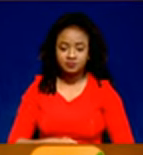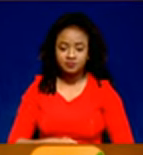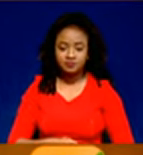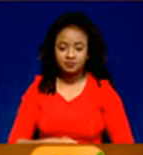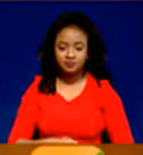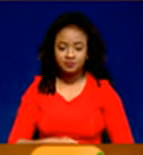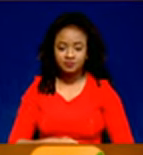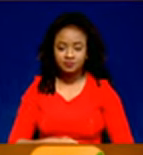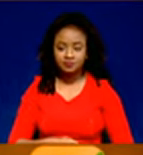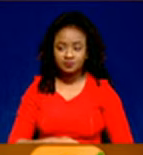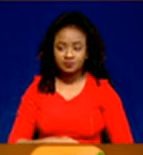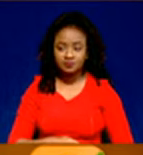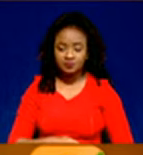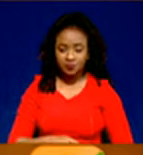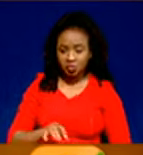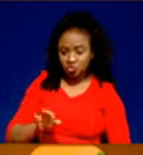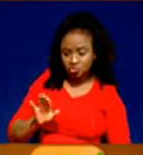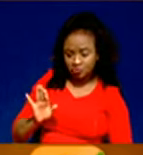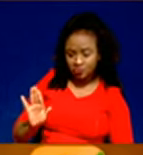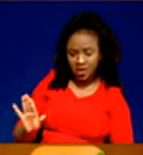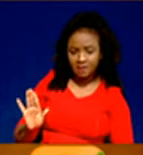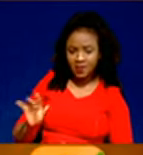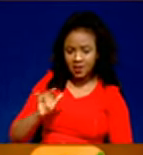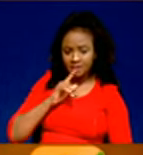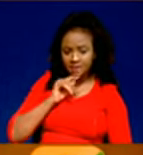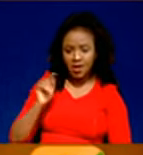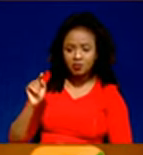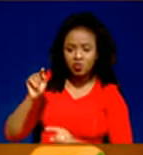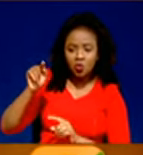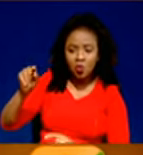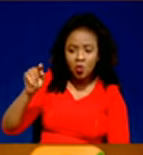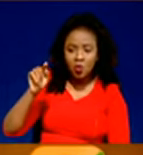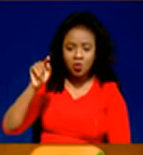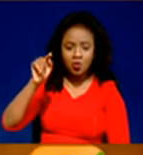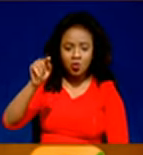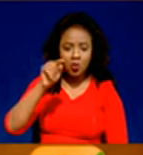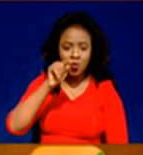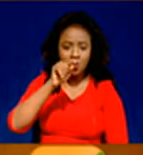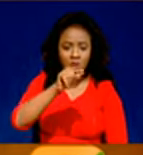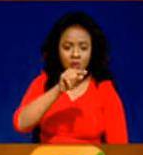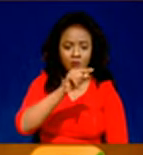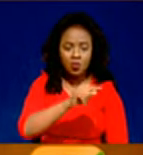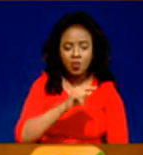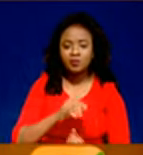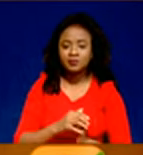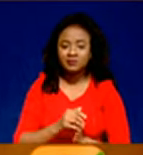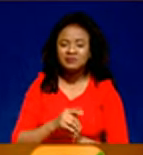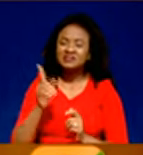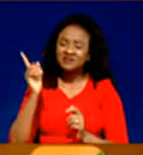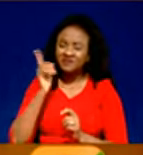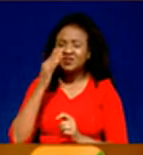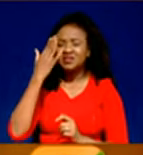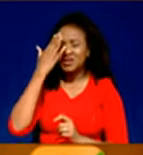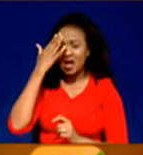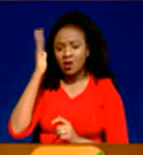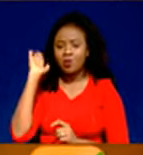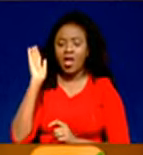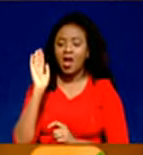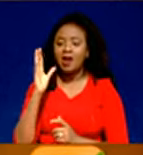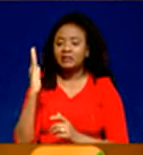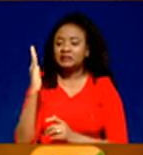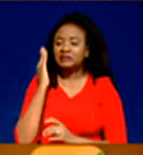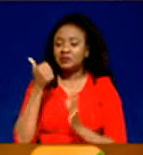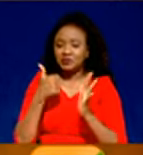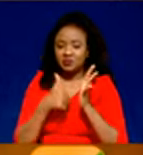As part of his working tour, the CDF had been briefed on the security situation by